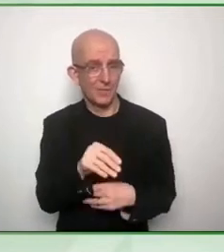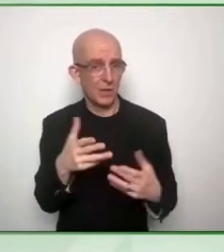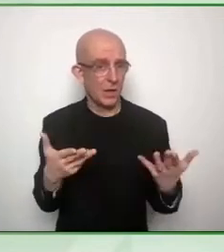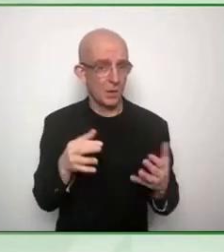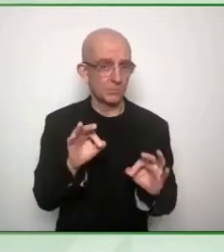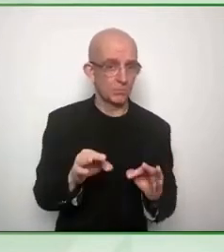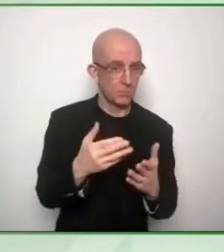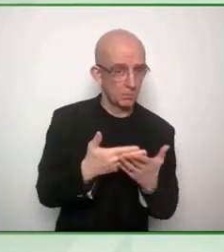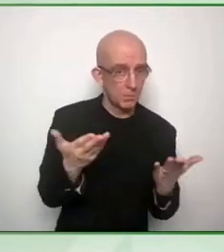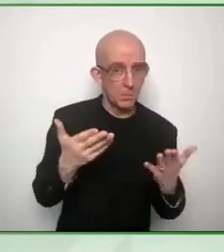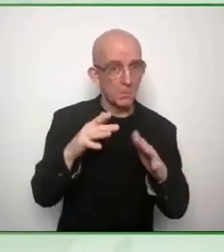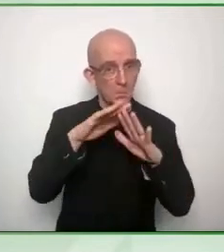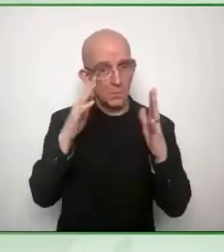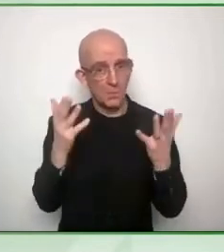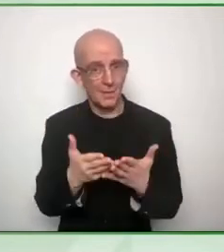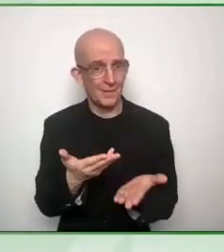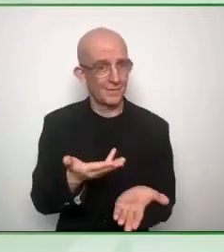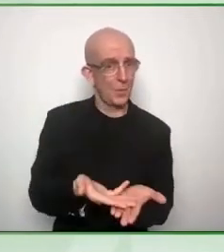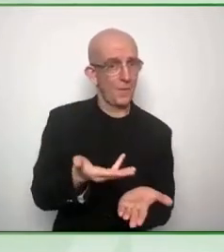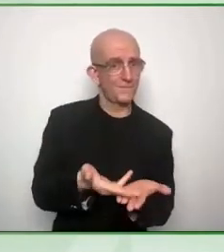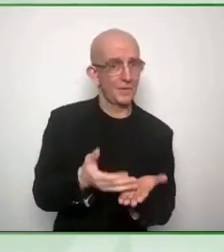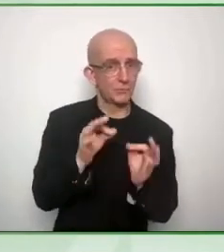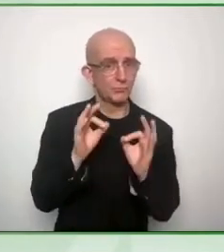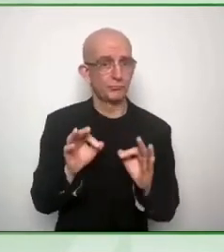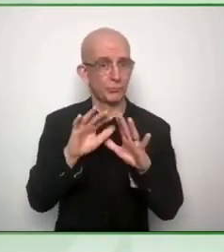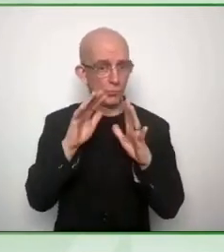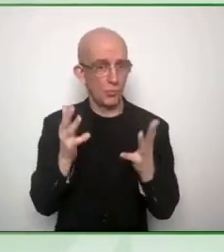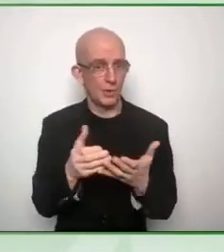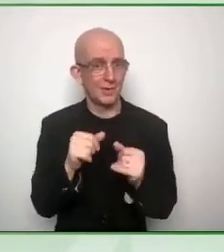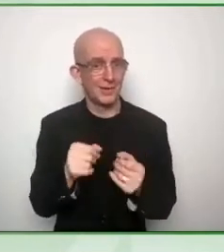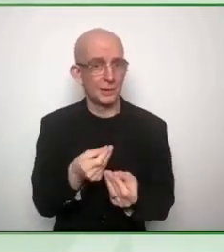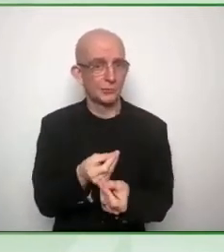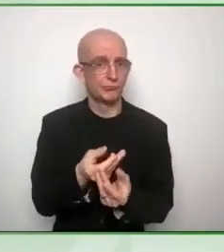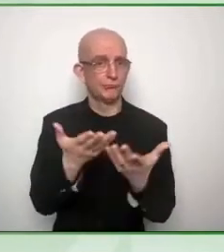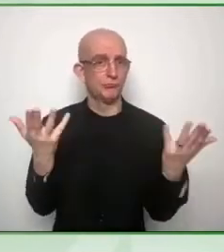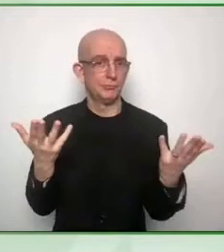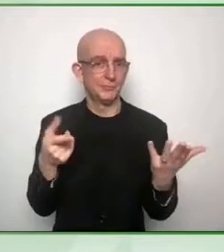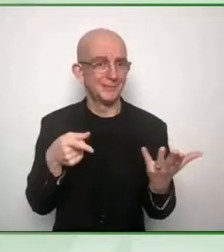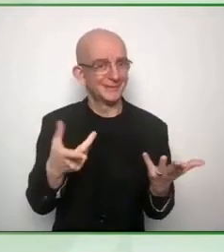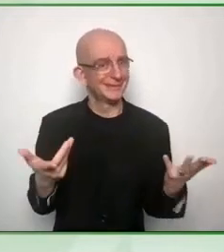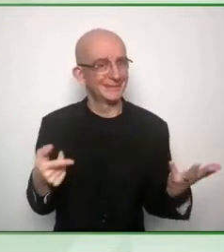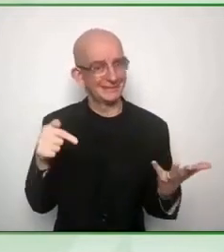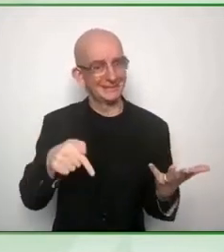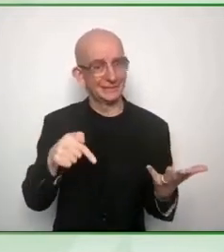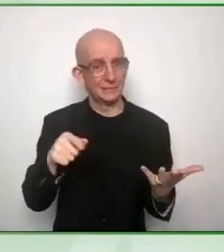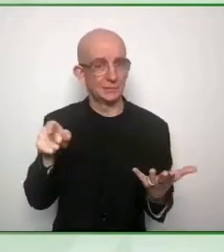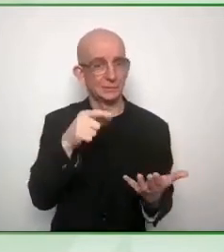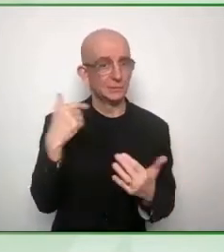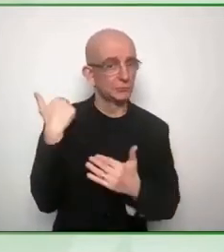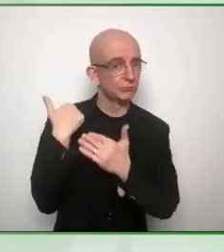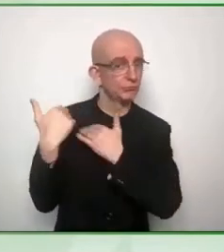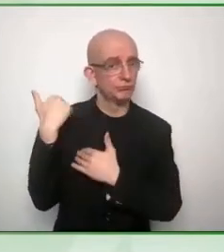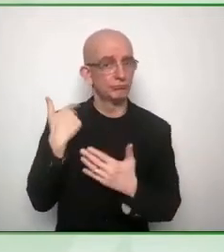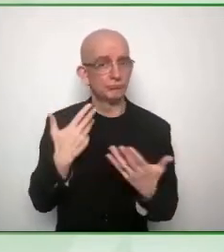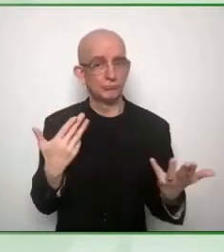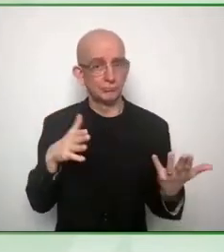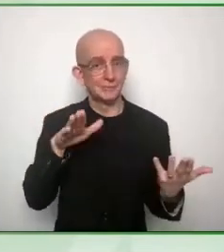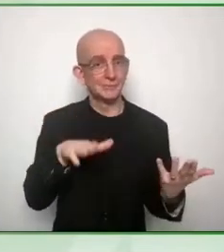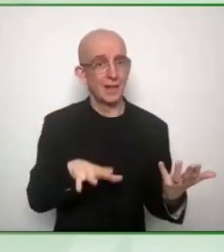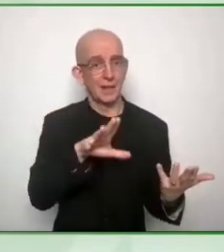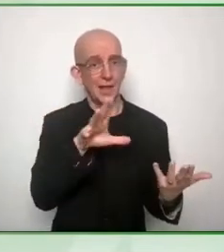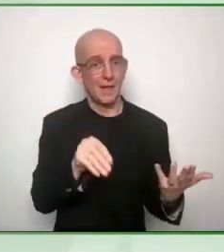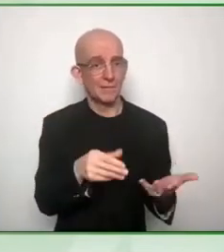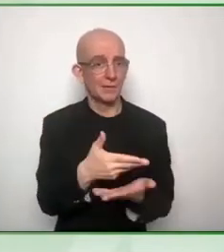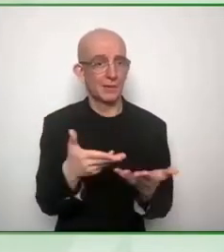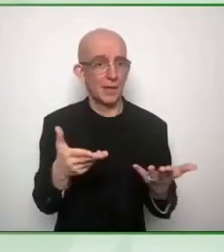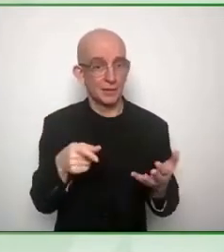rest of the world when it comes to accessibility, and driving that change here might be a lot more difficult than driving it internationally. So if there